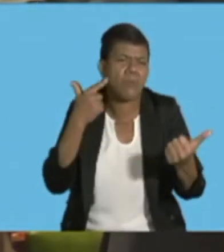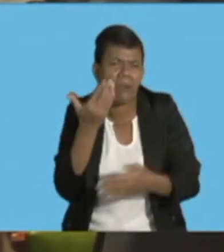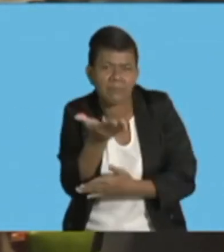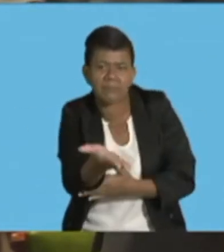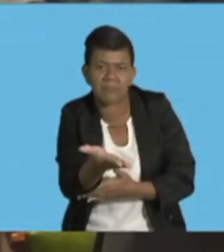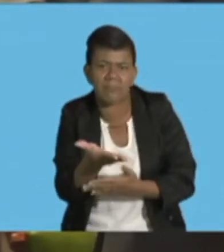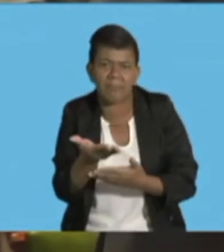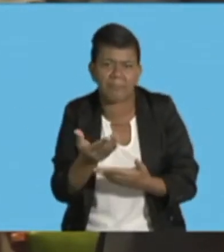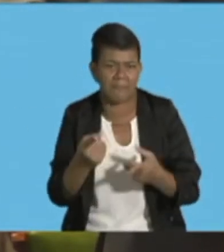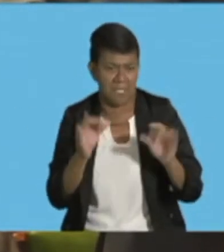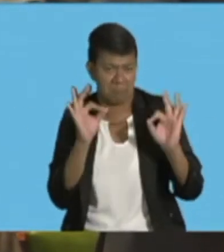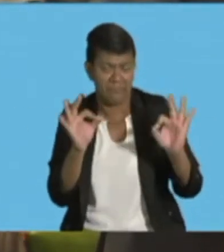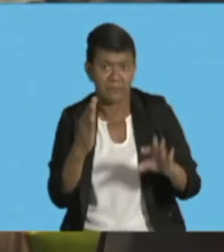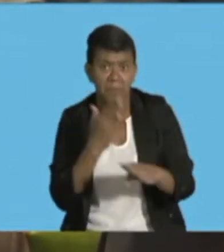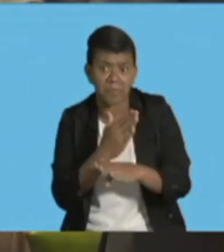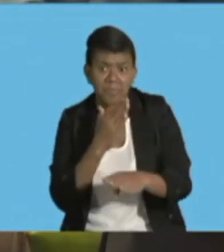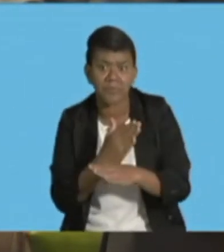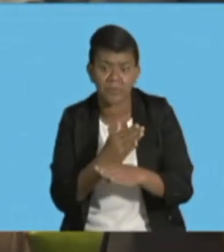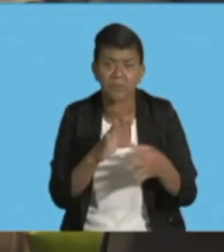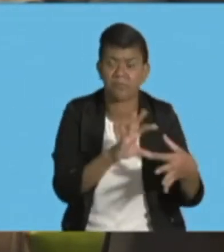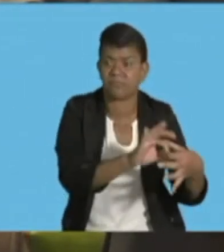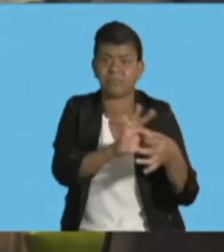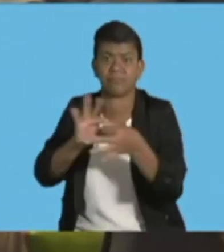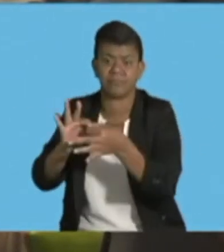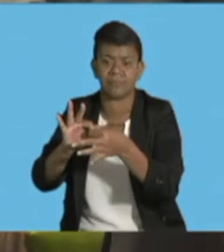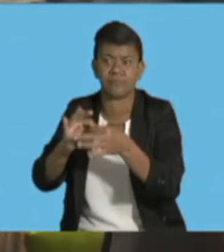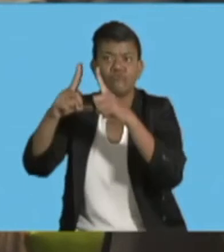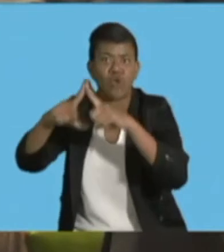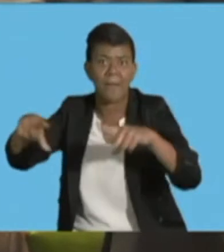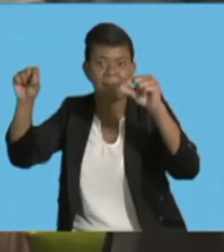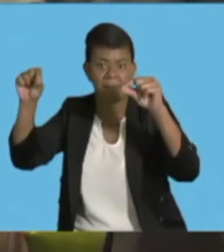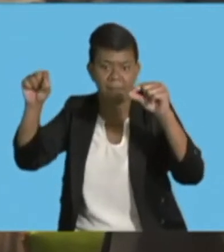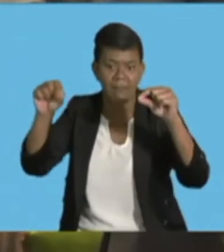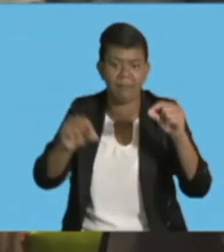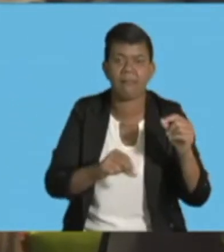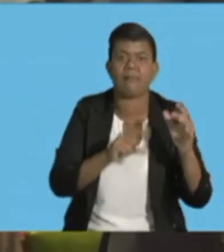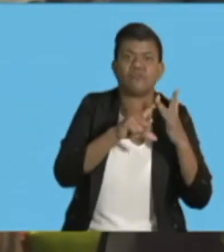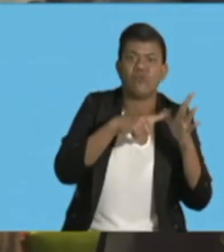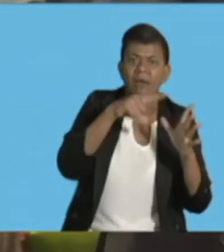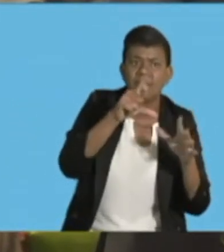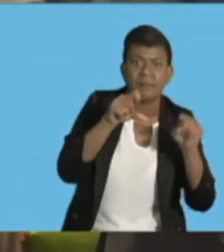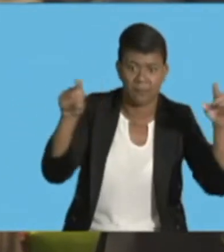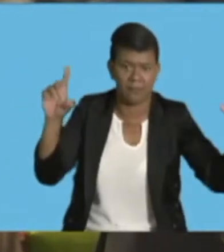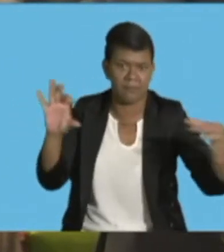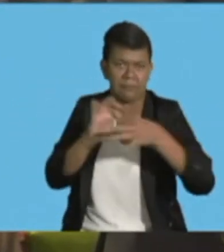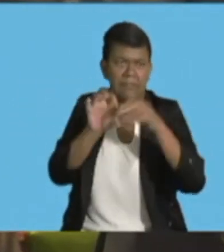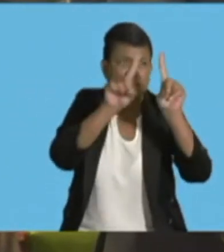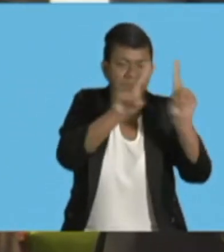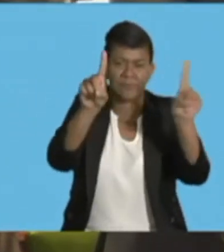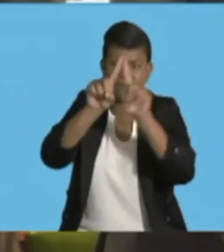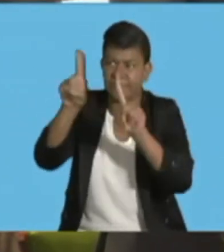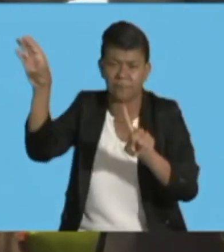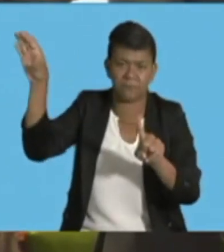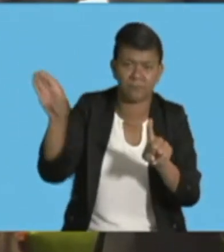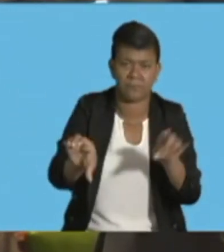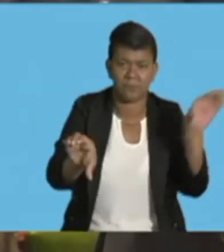together, working with JICA in Japan, we now already have 5 players that actually want to participate in funding this $400 million